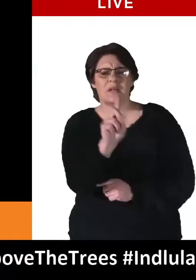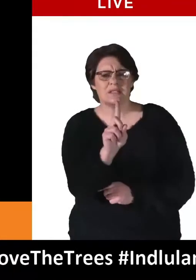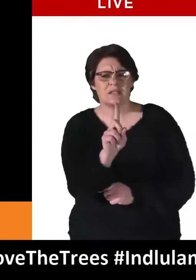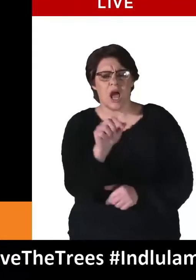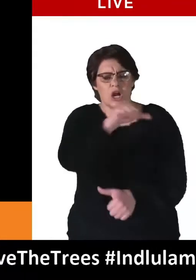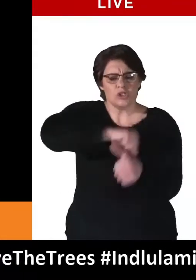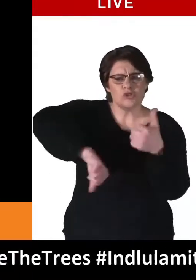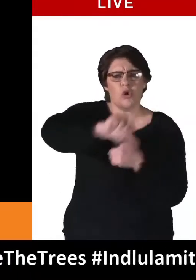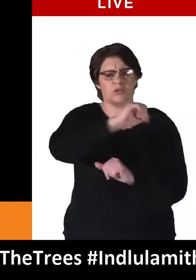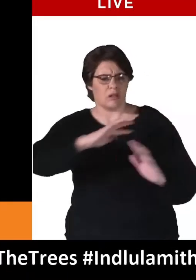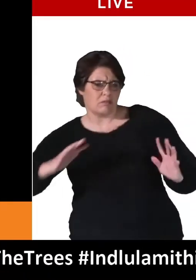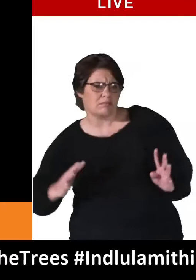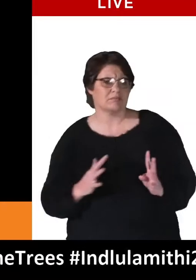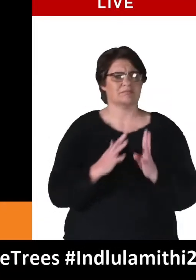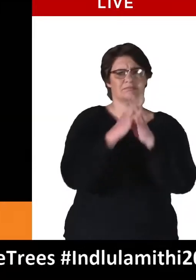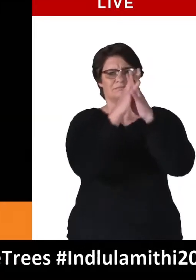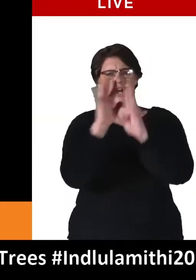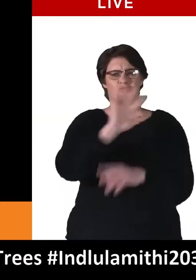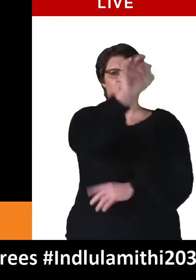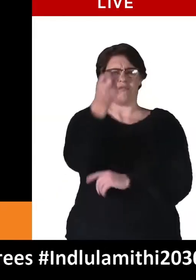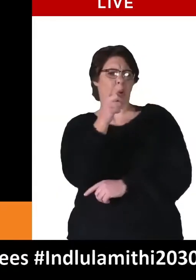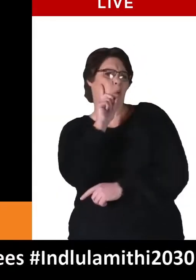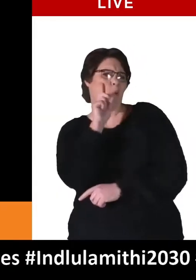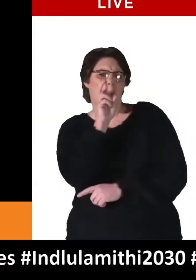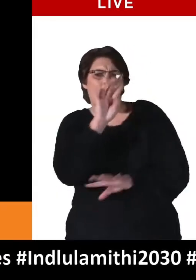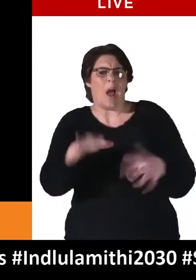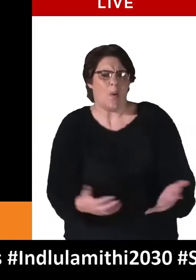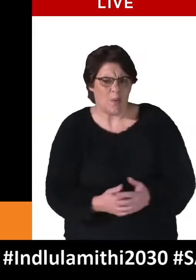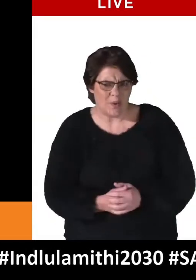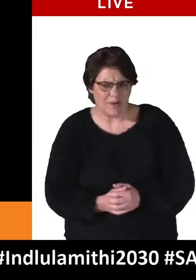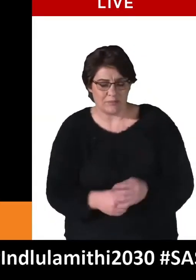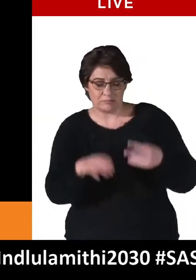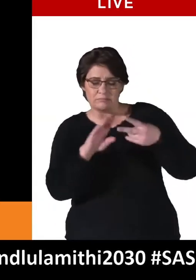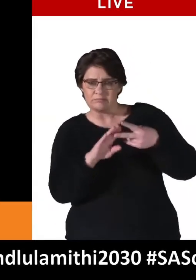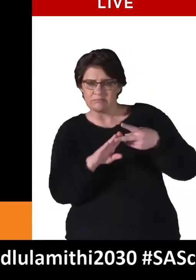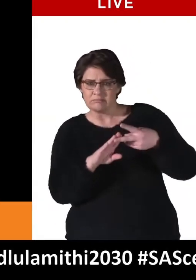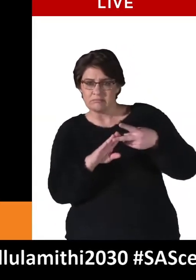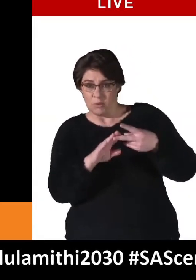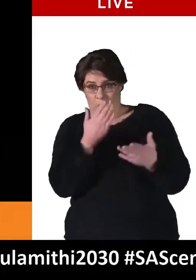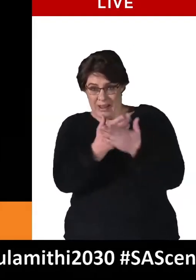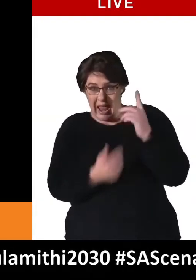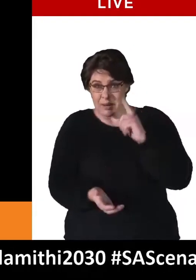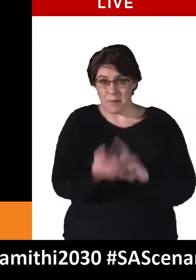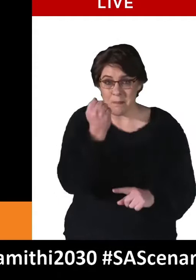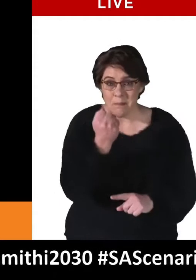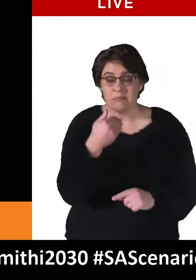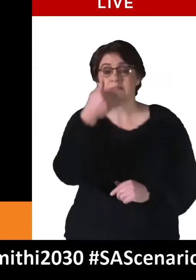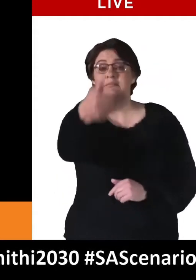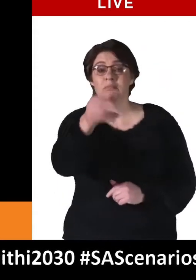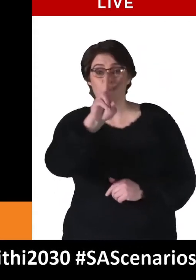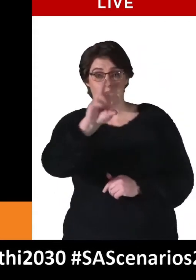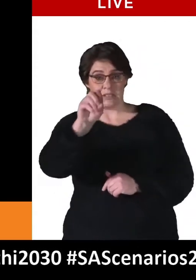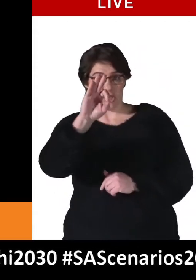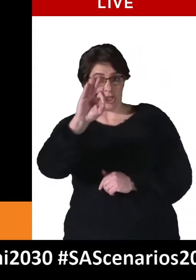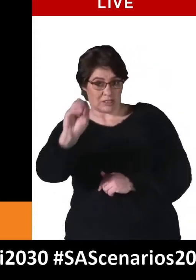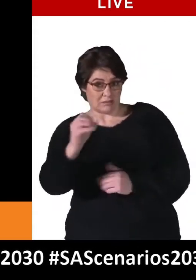socially cohesive South Africa look like? And to what degree is it attainable by the year